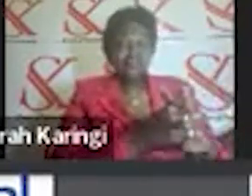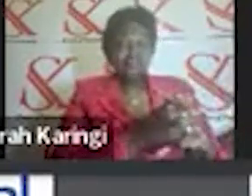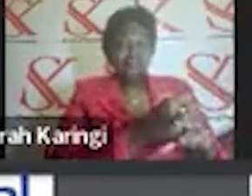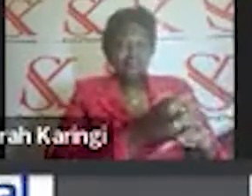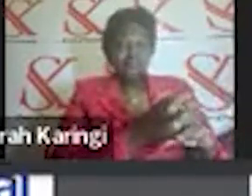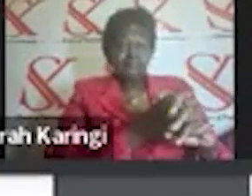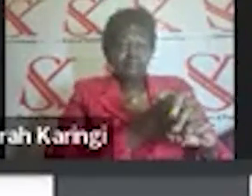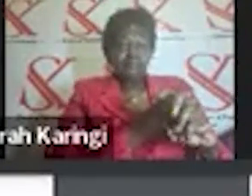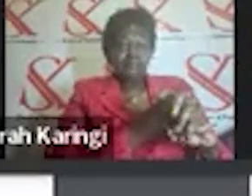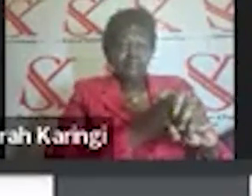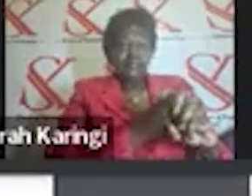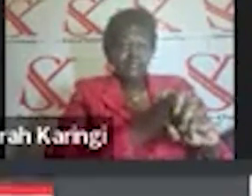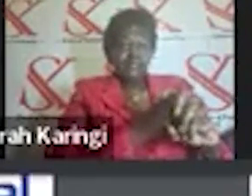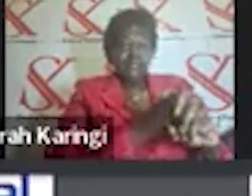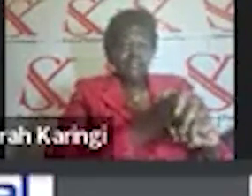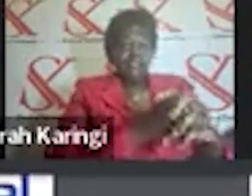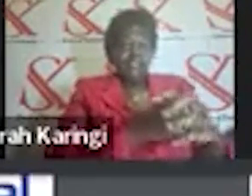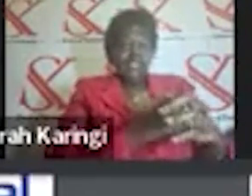slide.